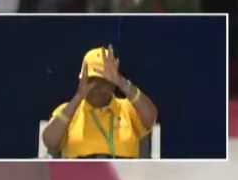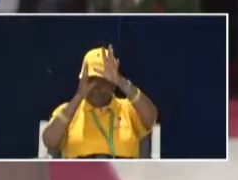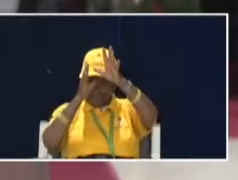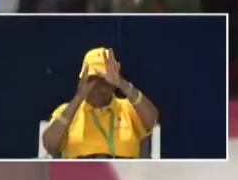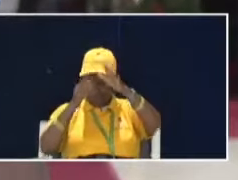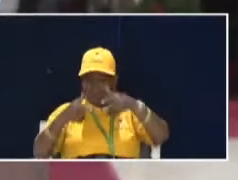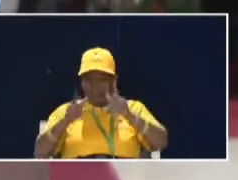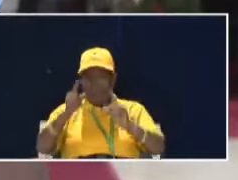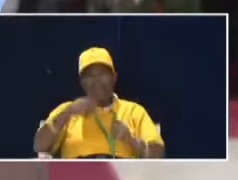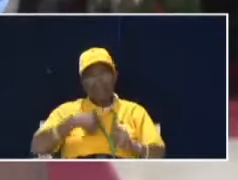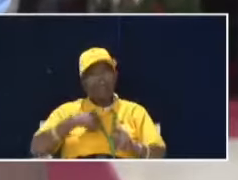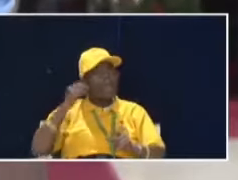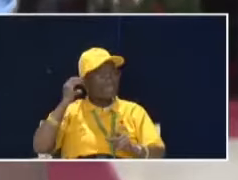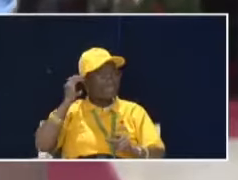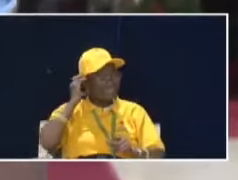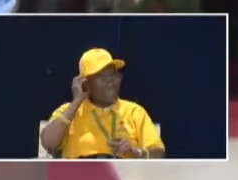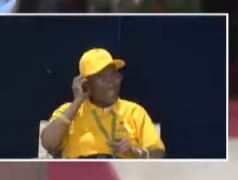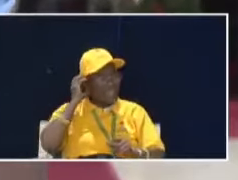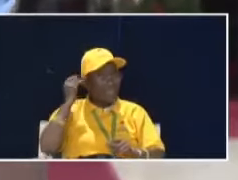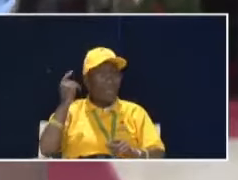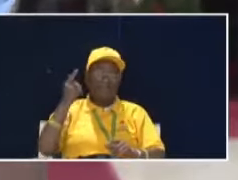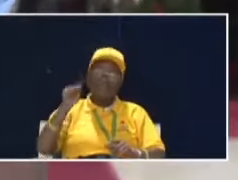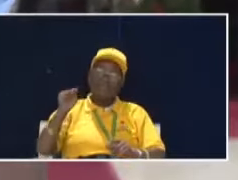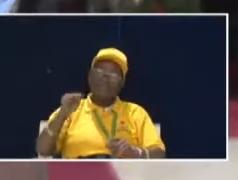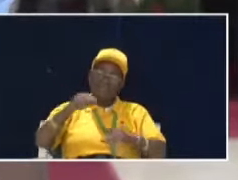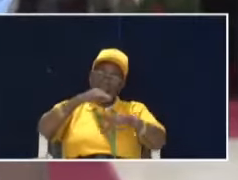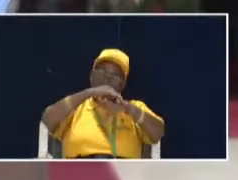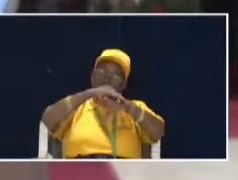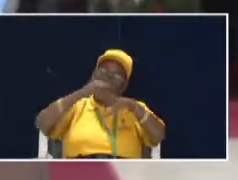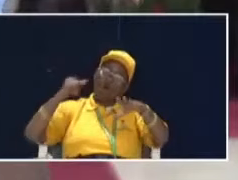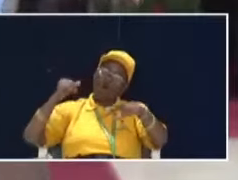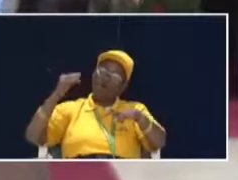let me hear the call of destiny tonight.